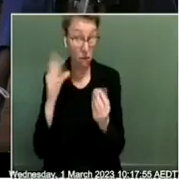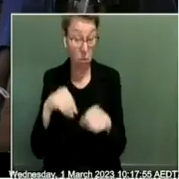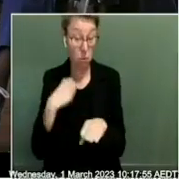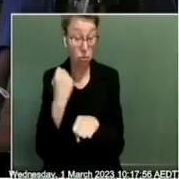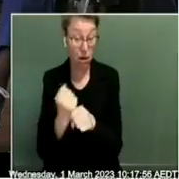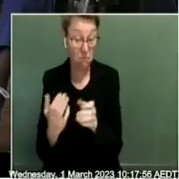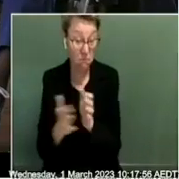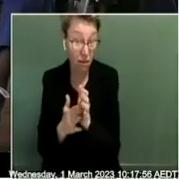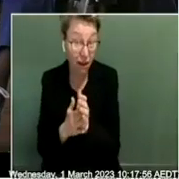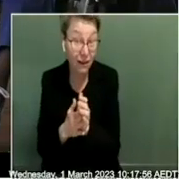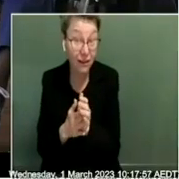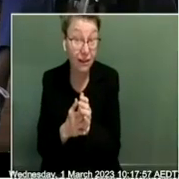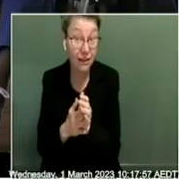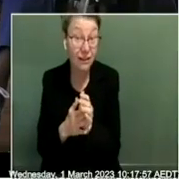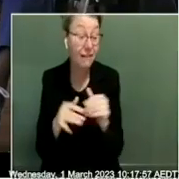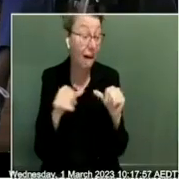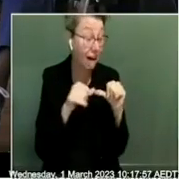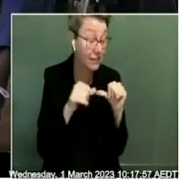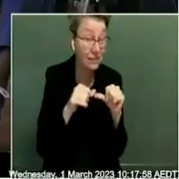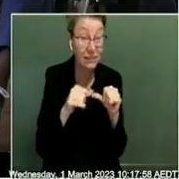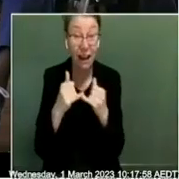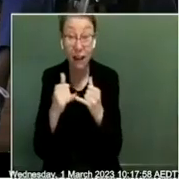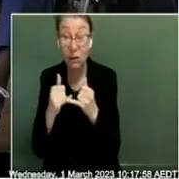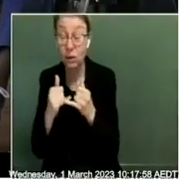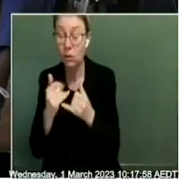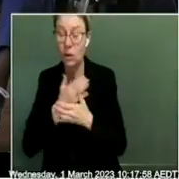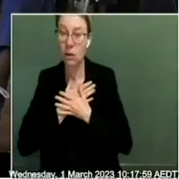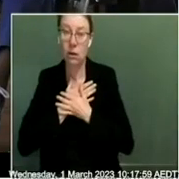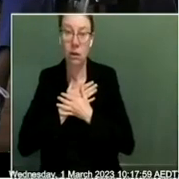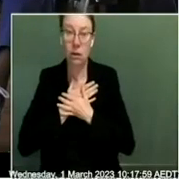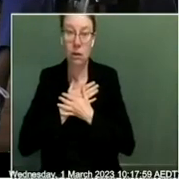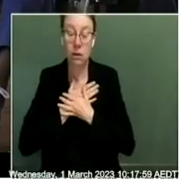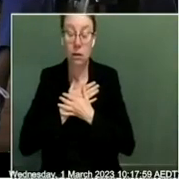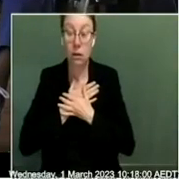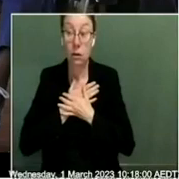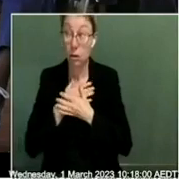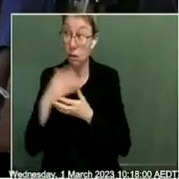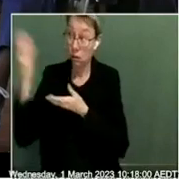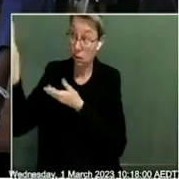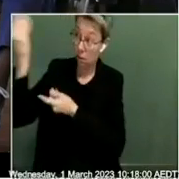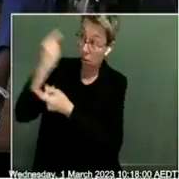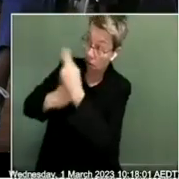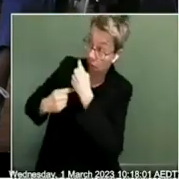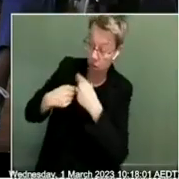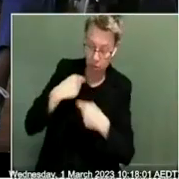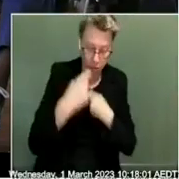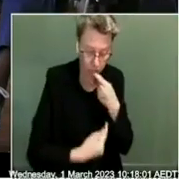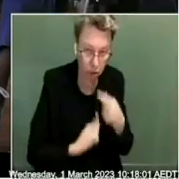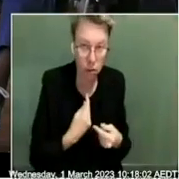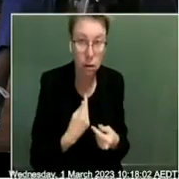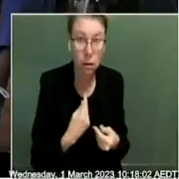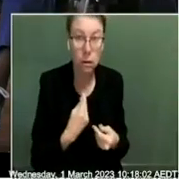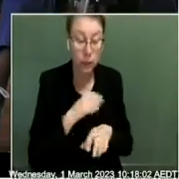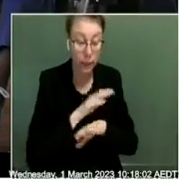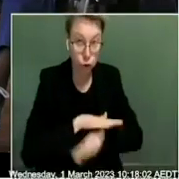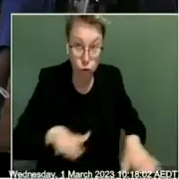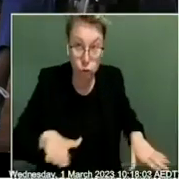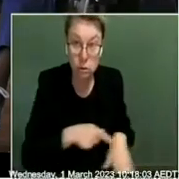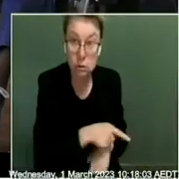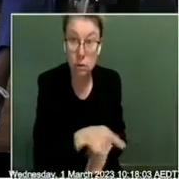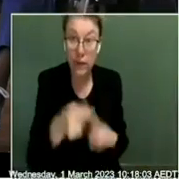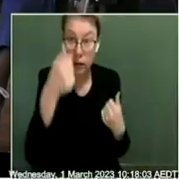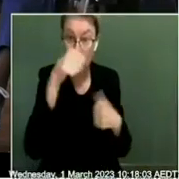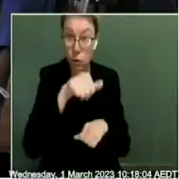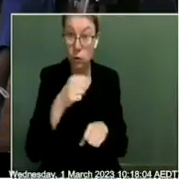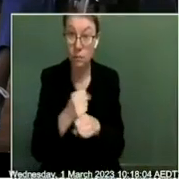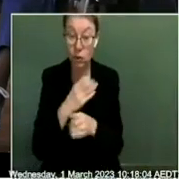that we cherish and our kids know. So we honour them and respect them and make sure they know who they are, who they belong to, their